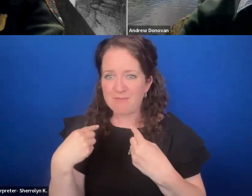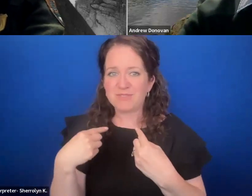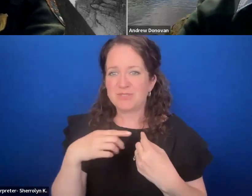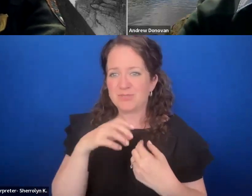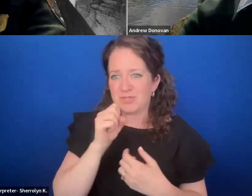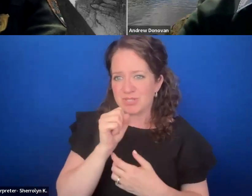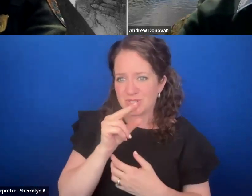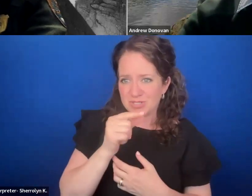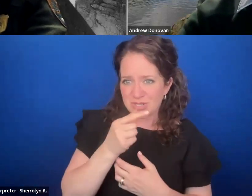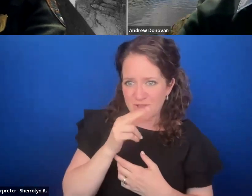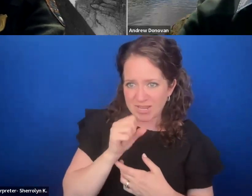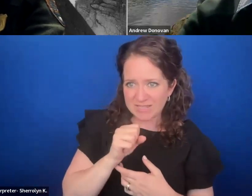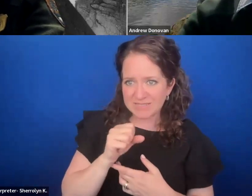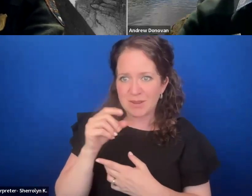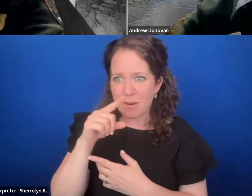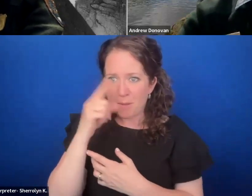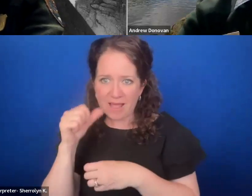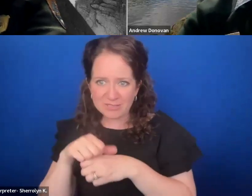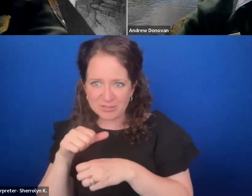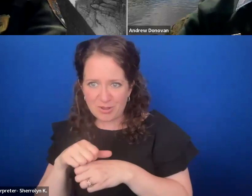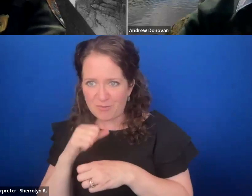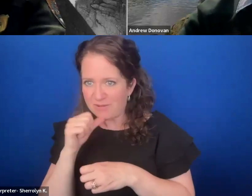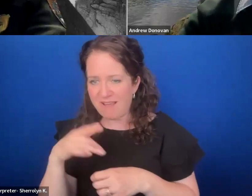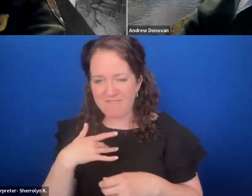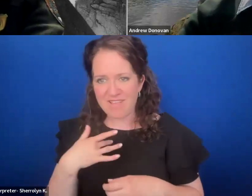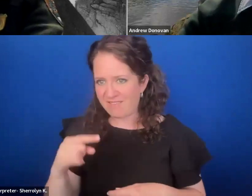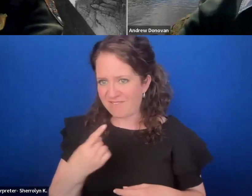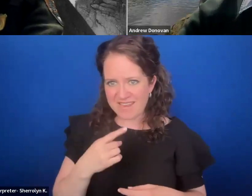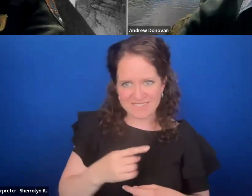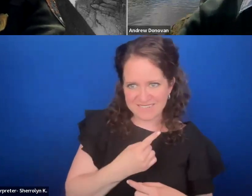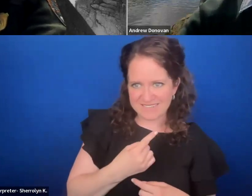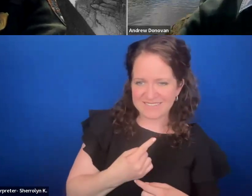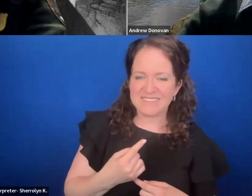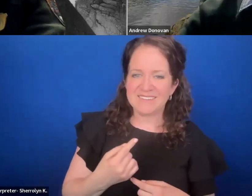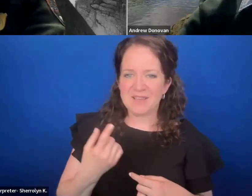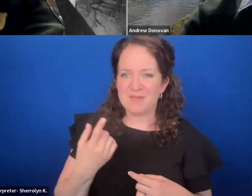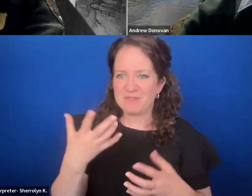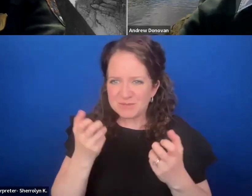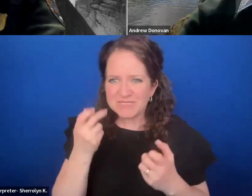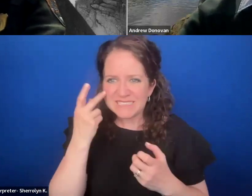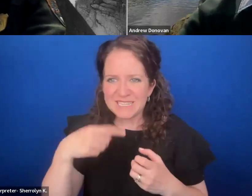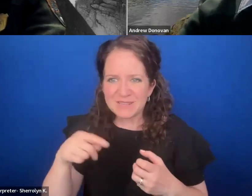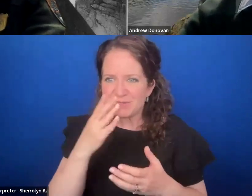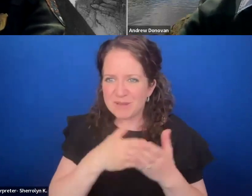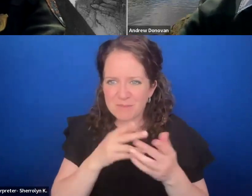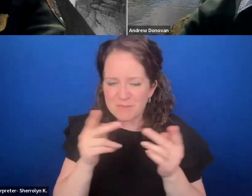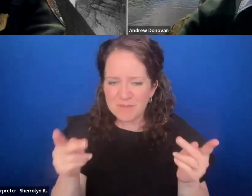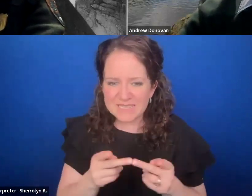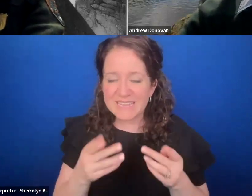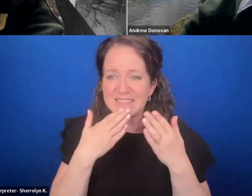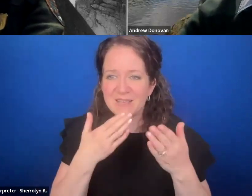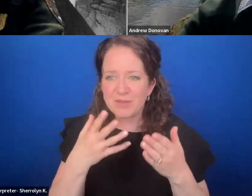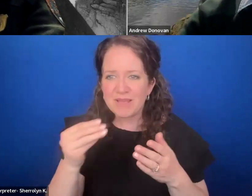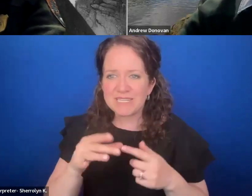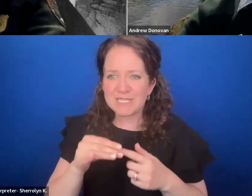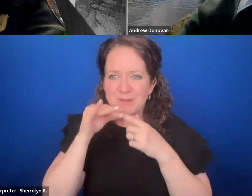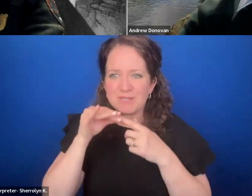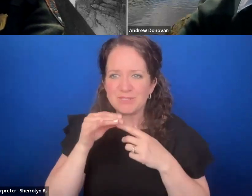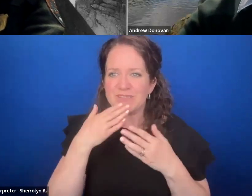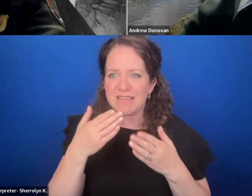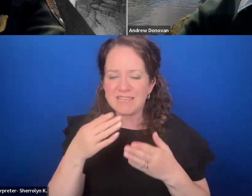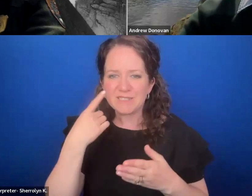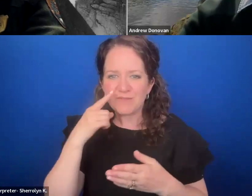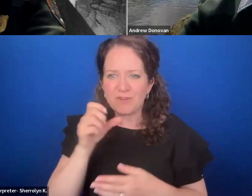won't be offended if you choose one over the other. We just want to see you somewhere. So thank you, and special thanks to Sherilyn, who was